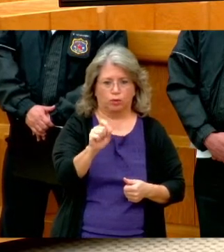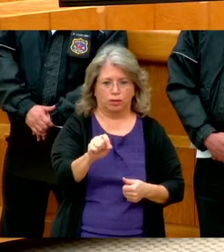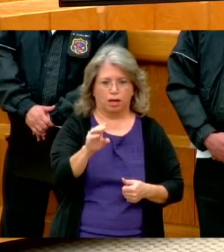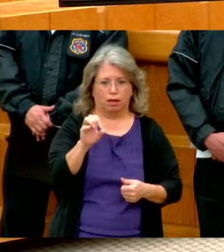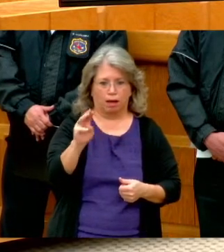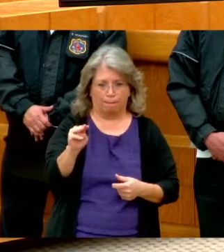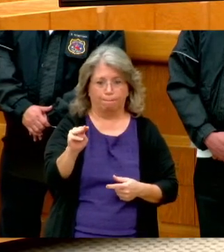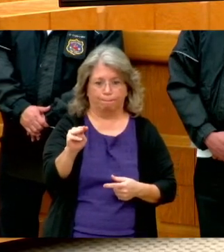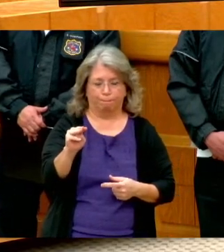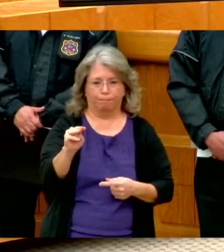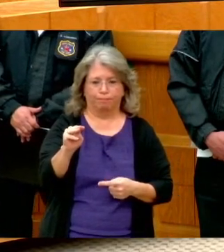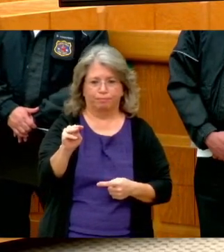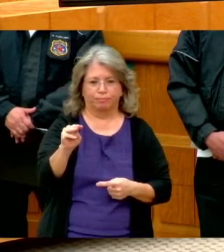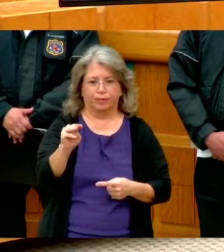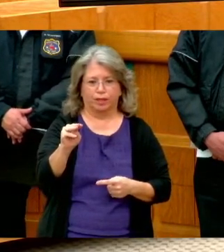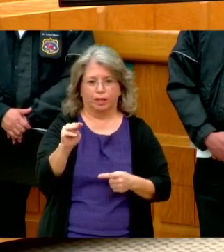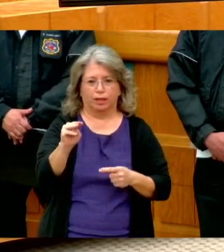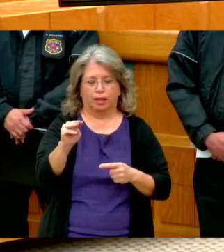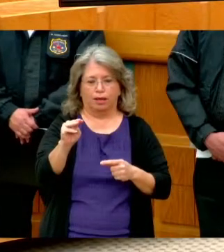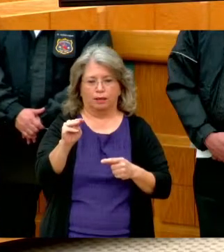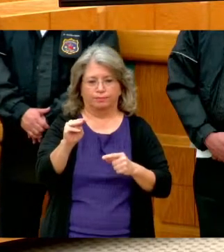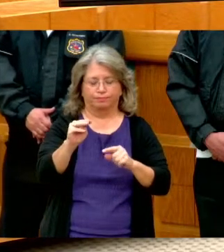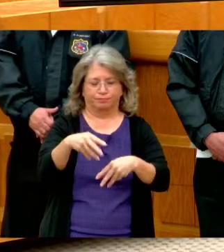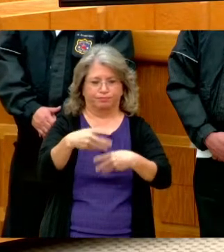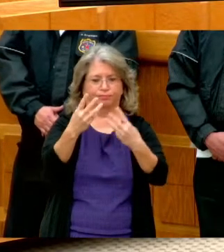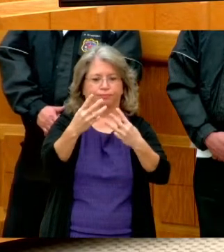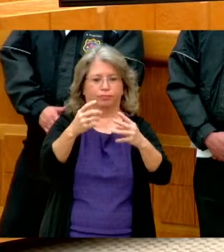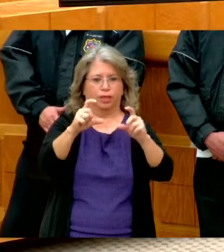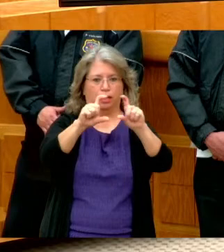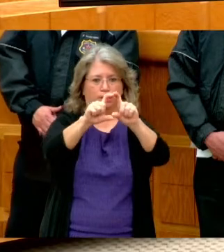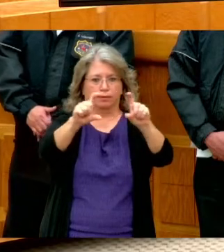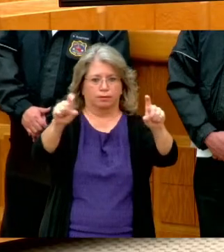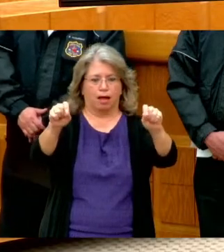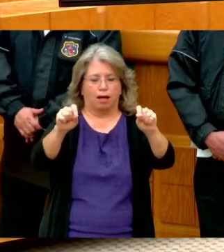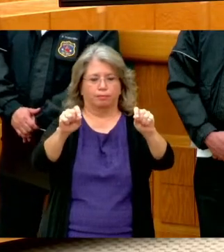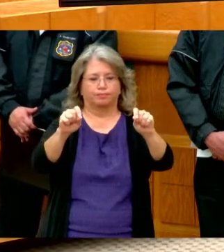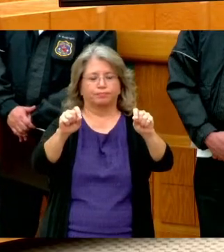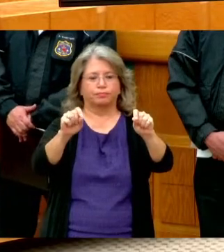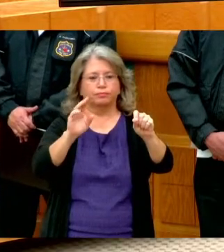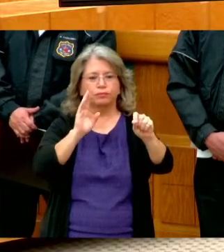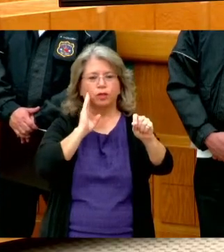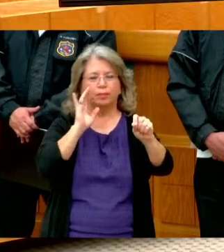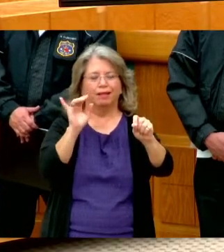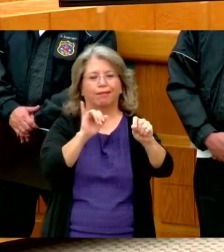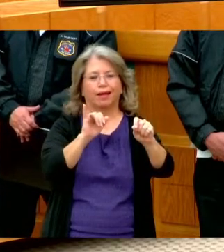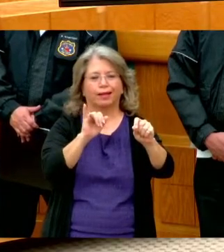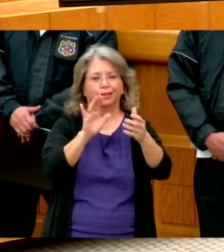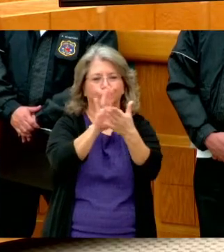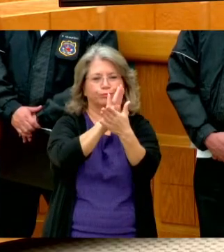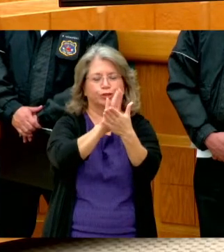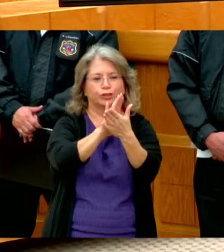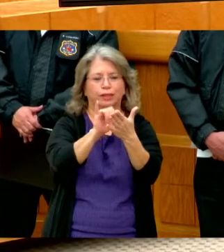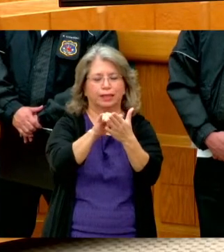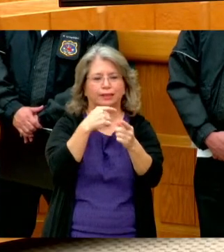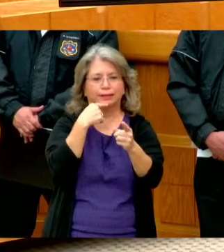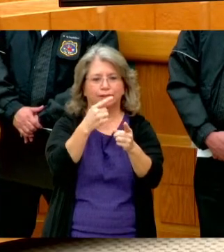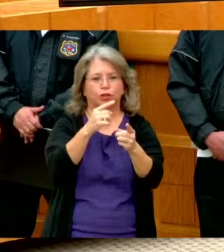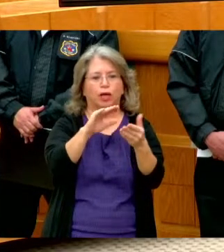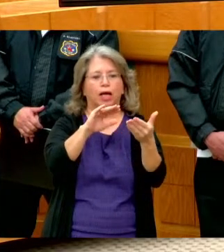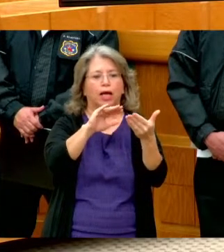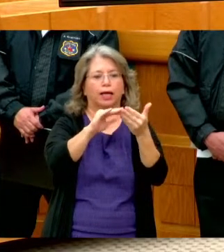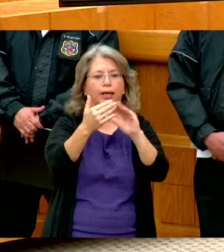www.nuecesco.com. And at the very top, there's going to be like a cheat sheet in the sense of it's going to just tell you community